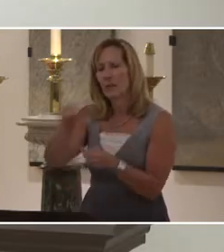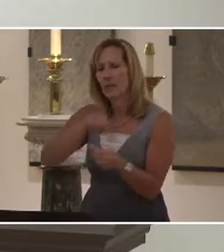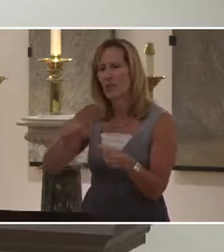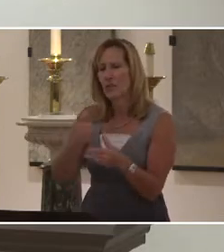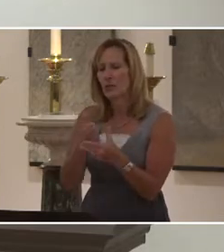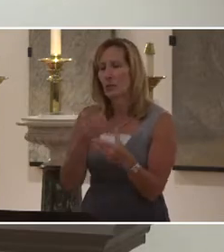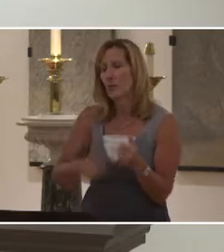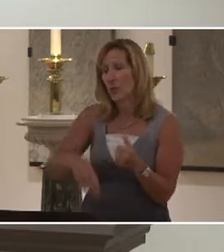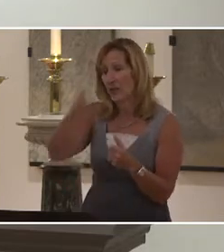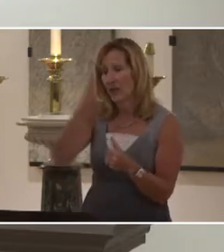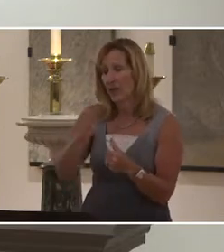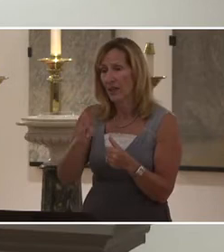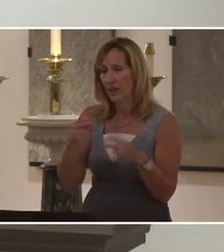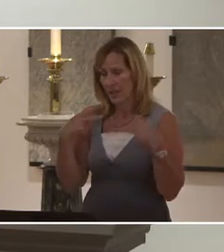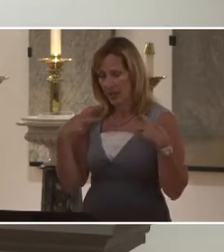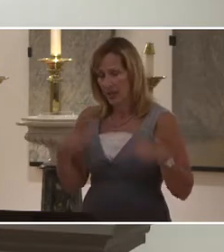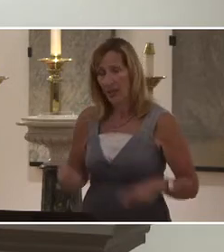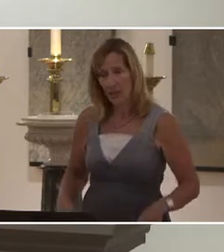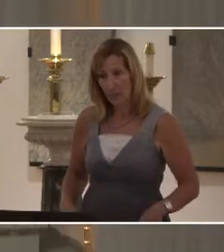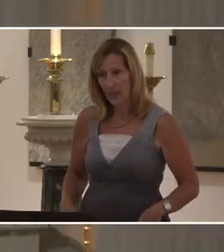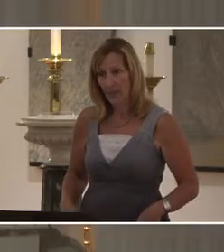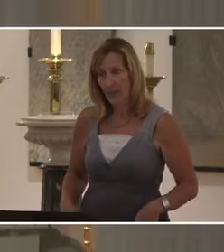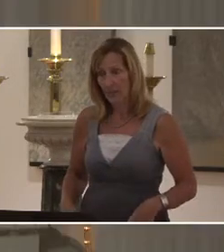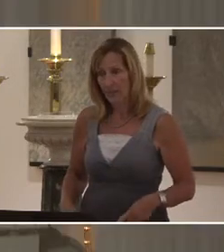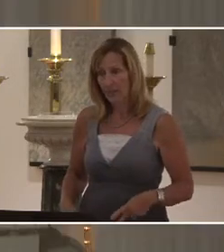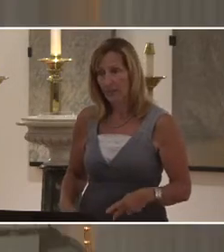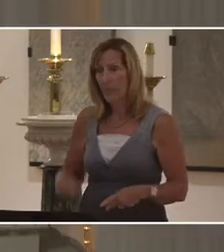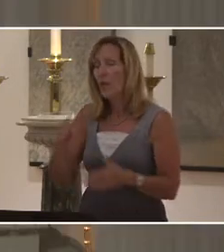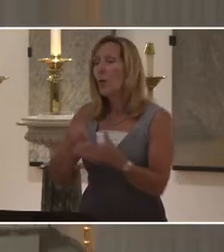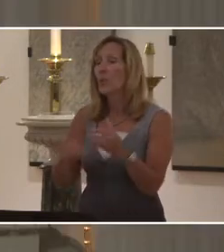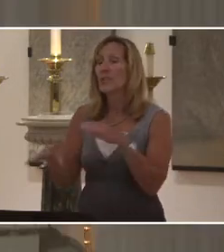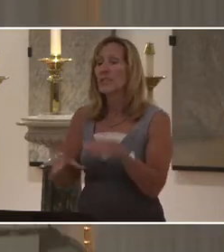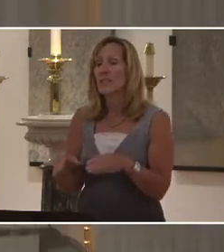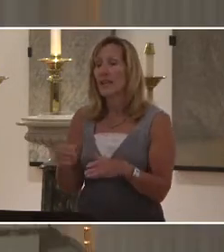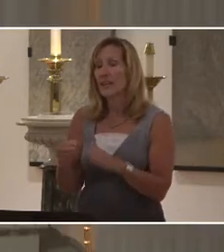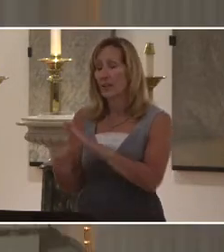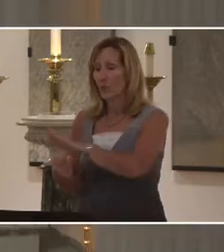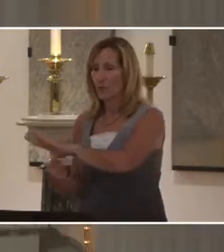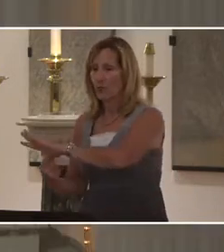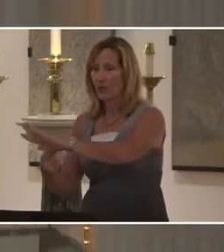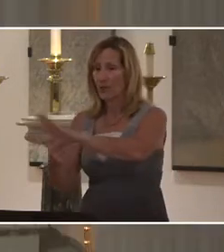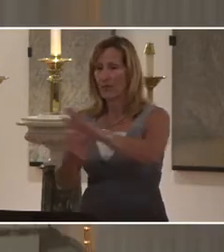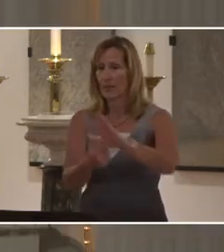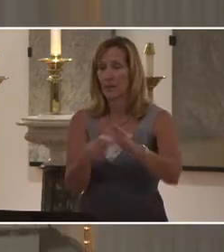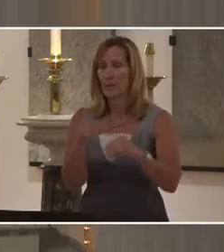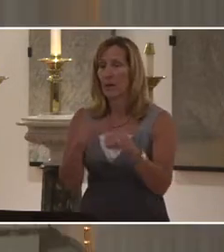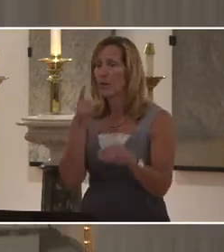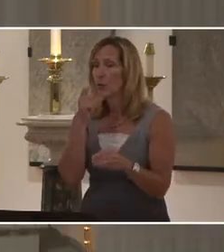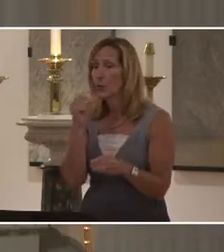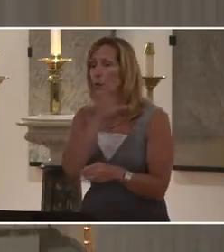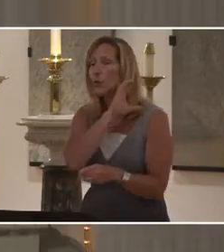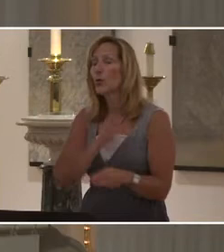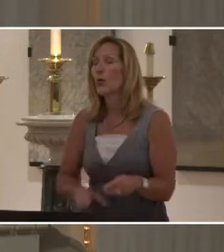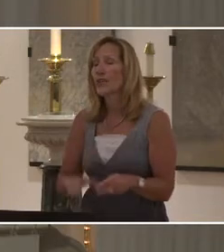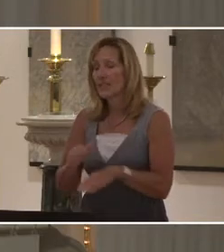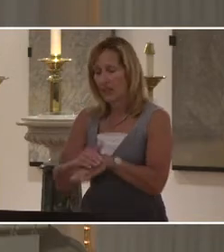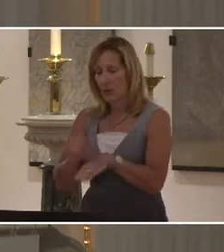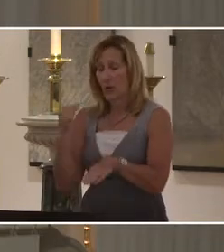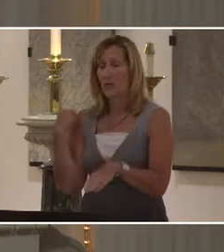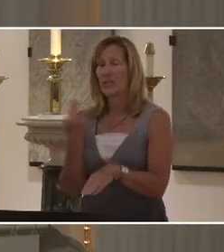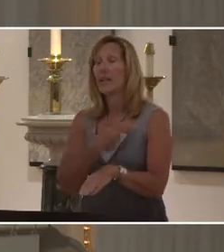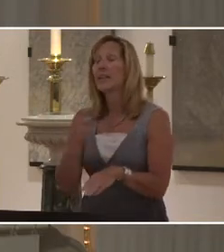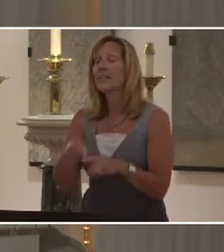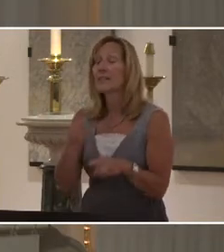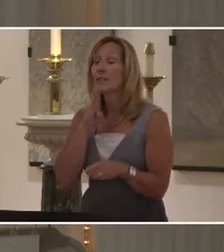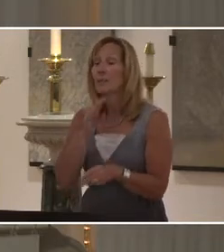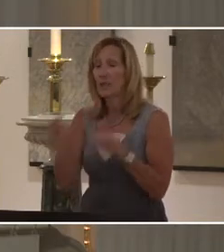between God and humankind? What do they reveal about who Christ calls us to be